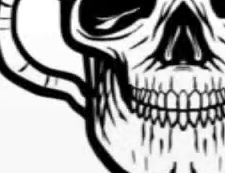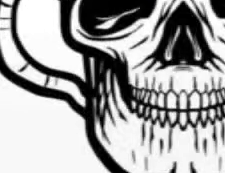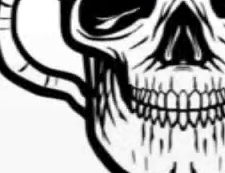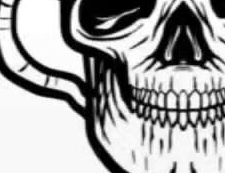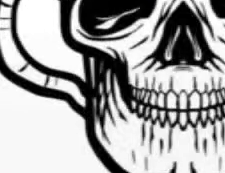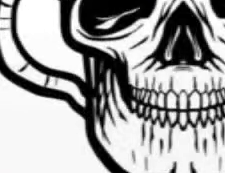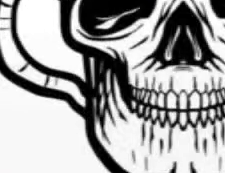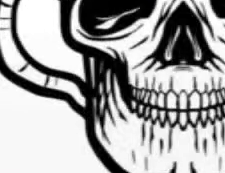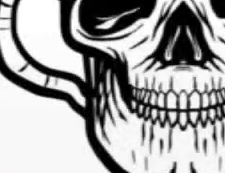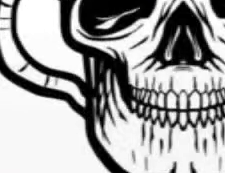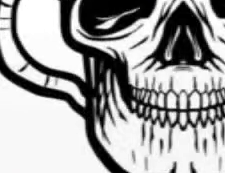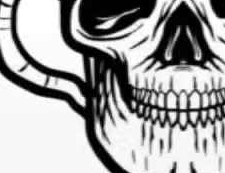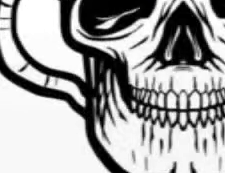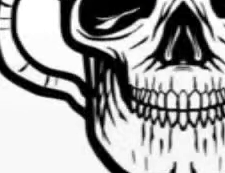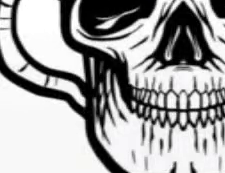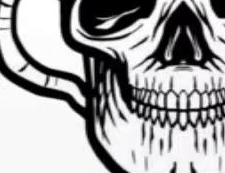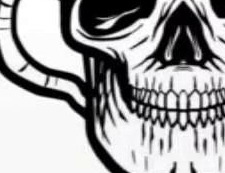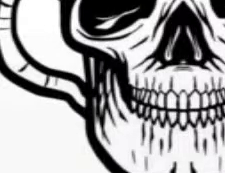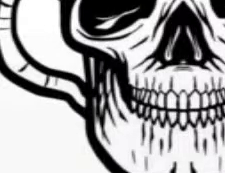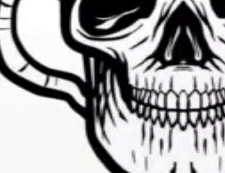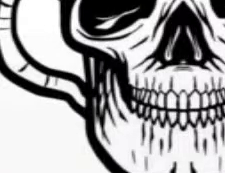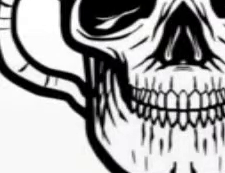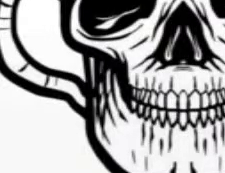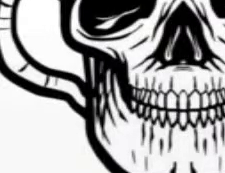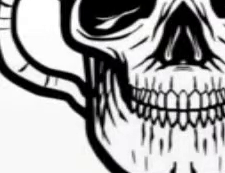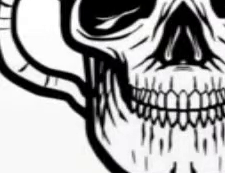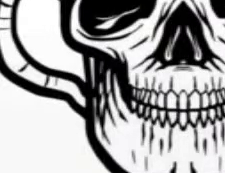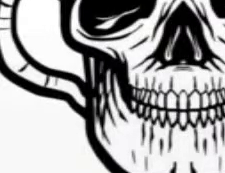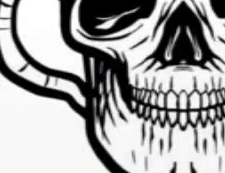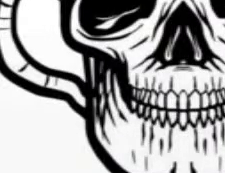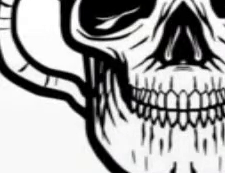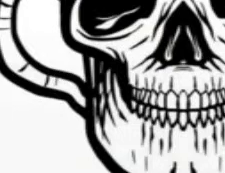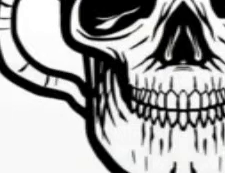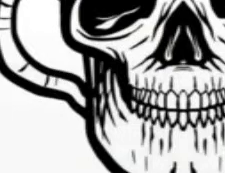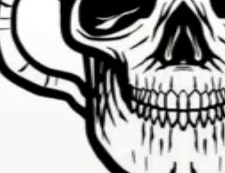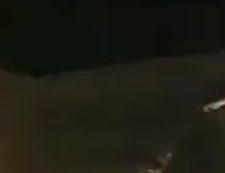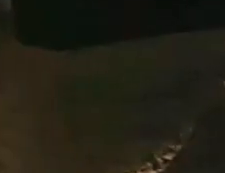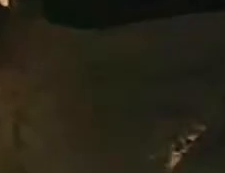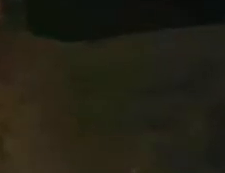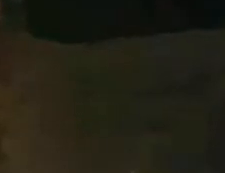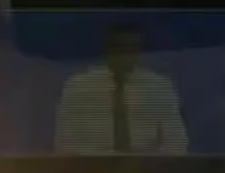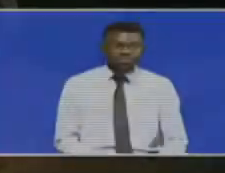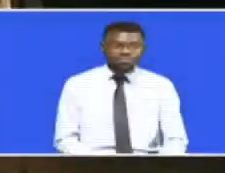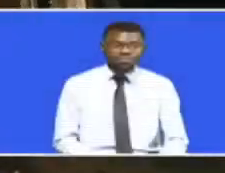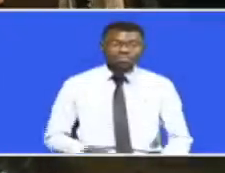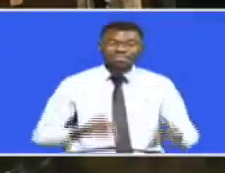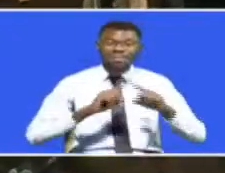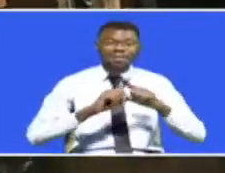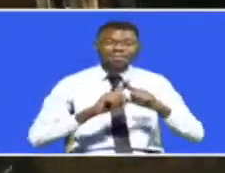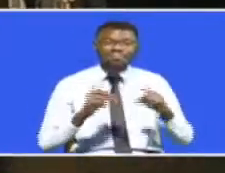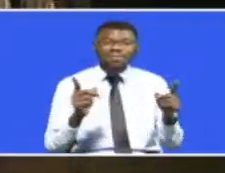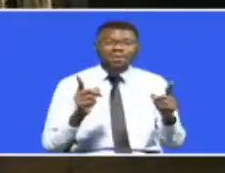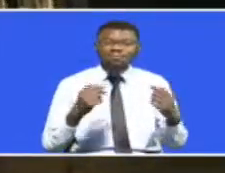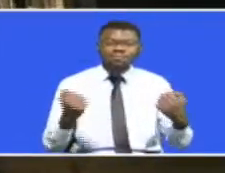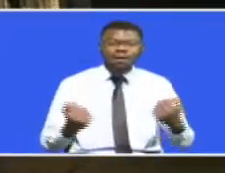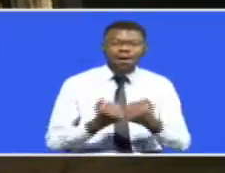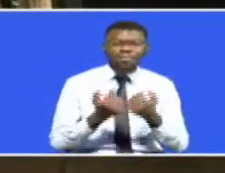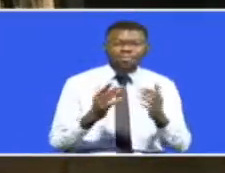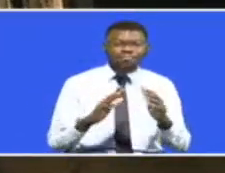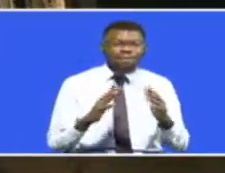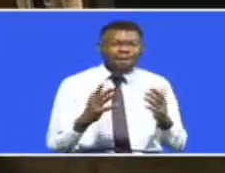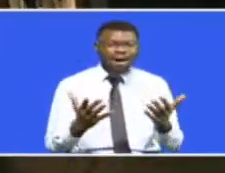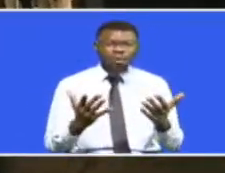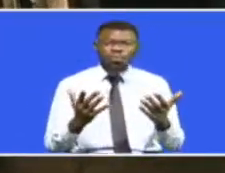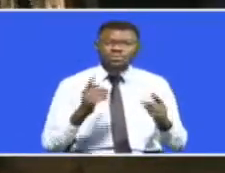DTT, sisal juice, used clothes and dead rodents. But how was this happening in